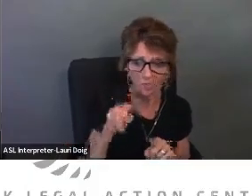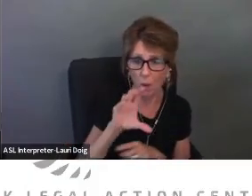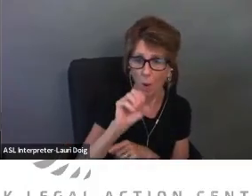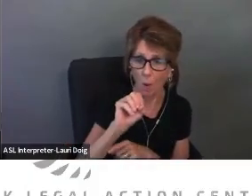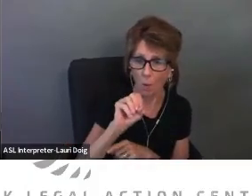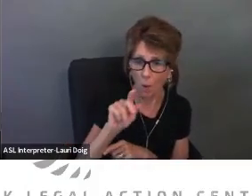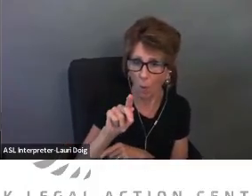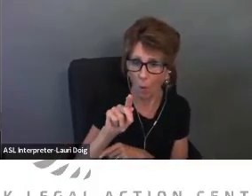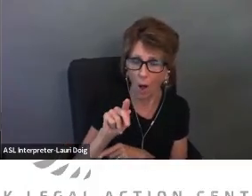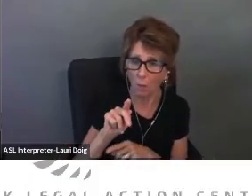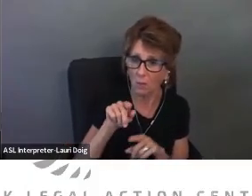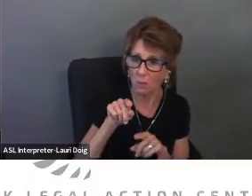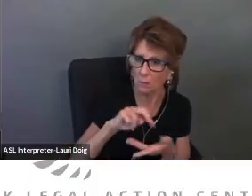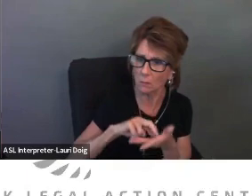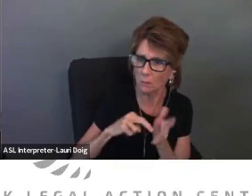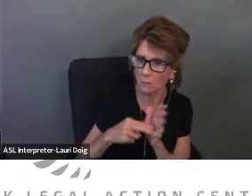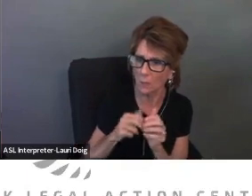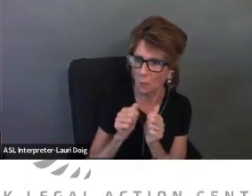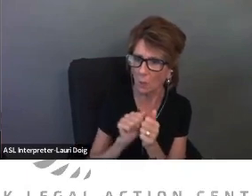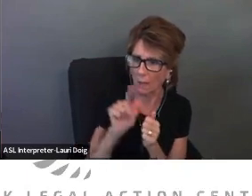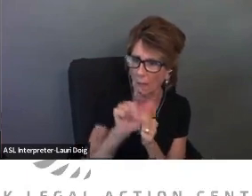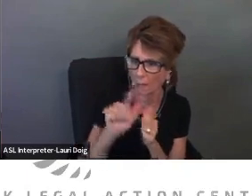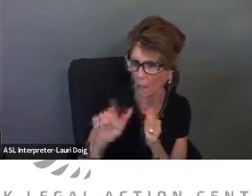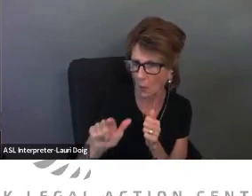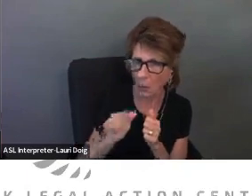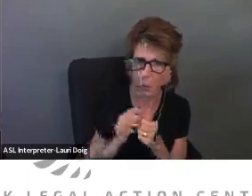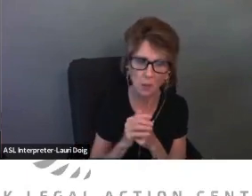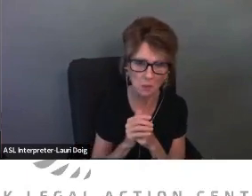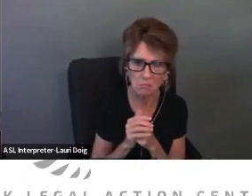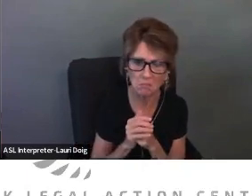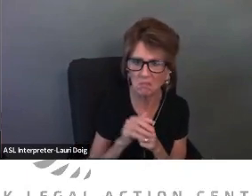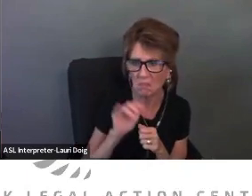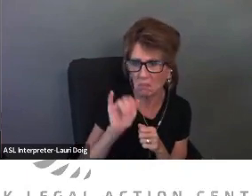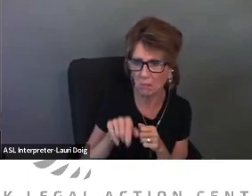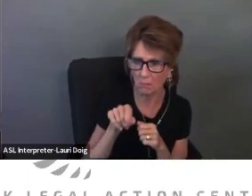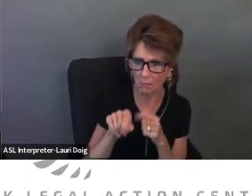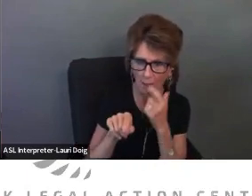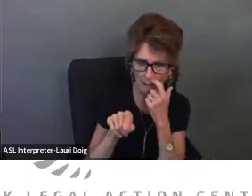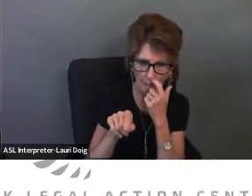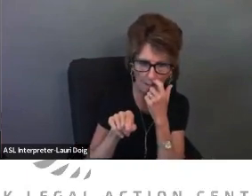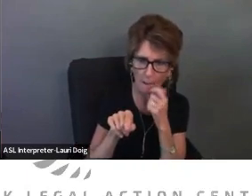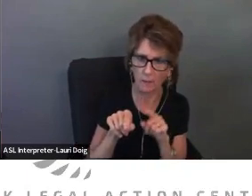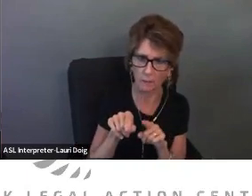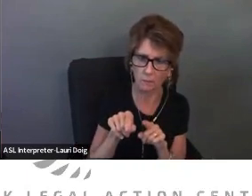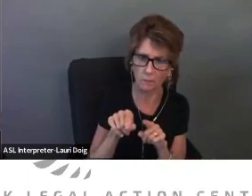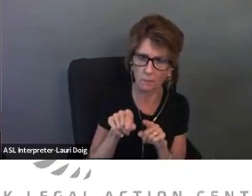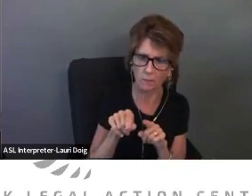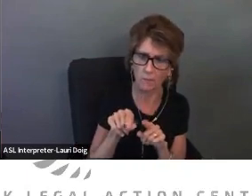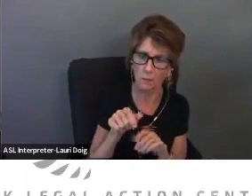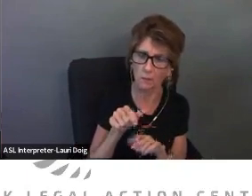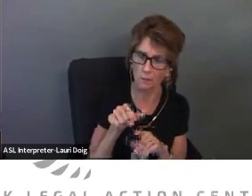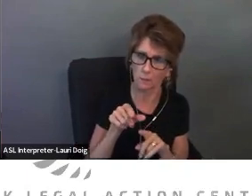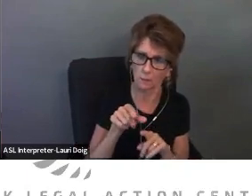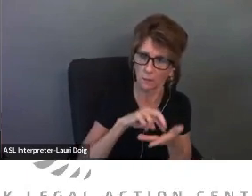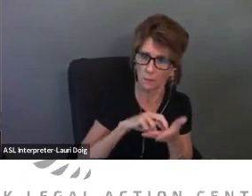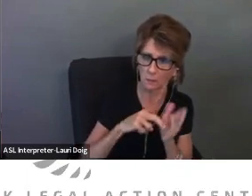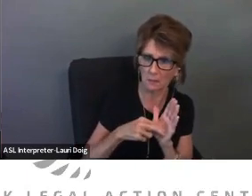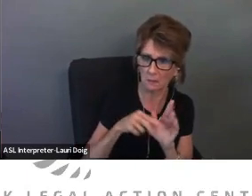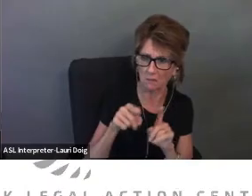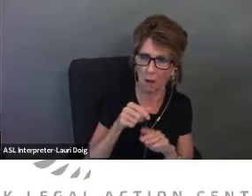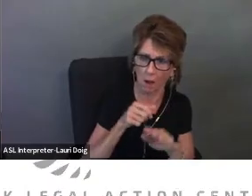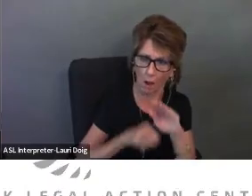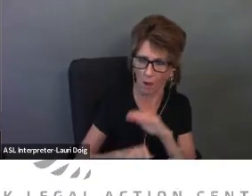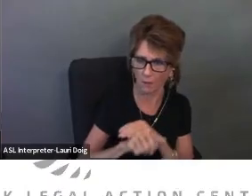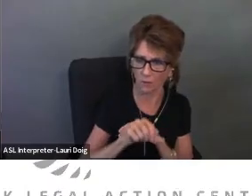landlord and tenant arrangements, or generally impose an obligation on the landlord